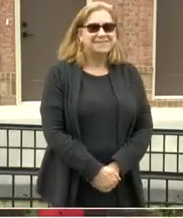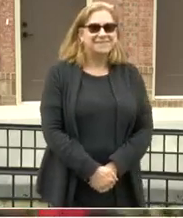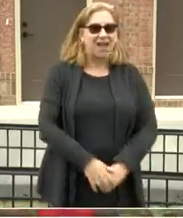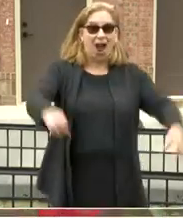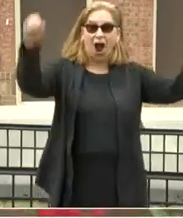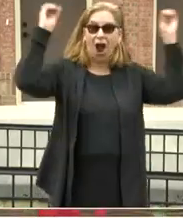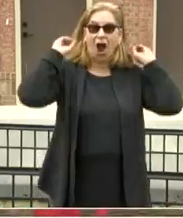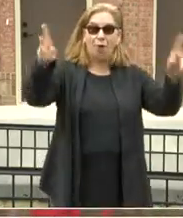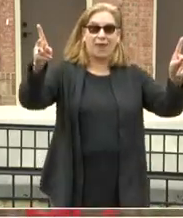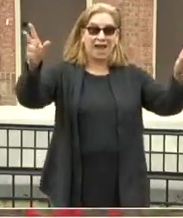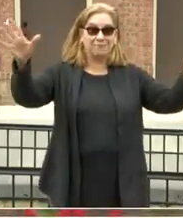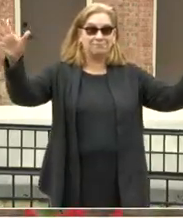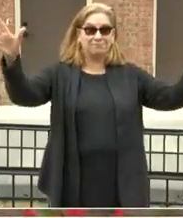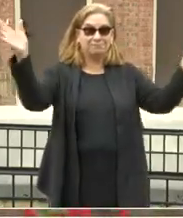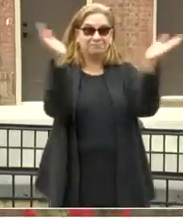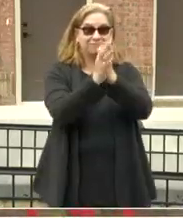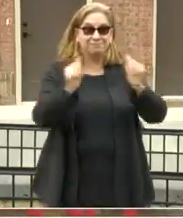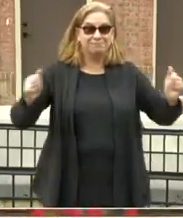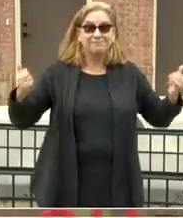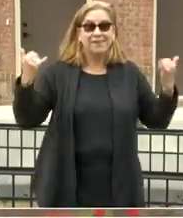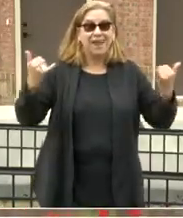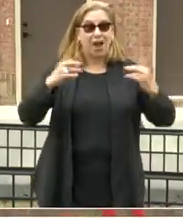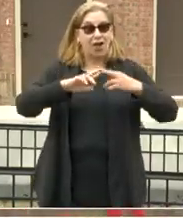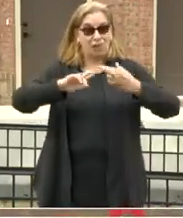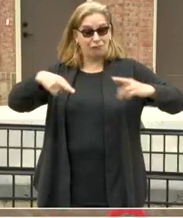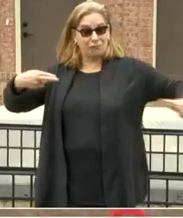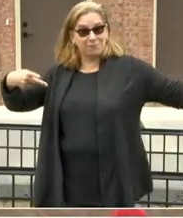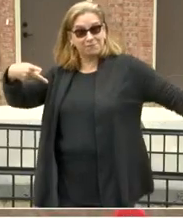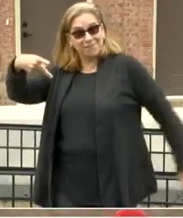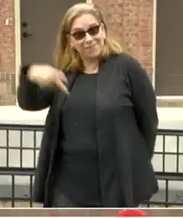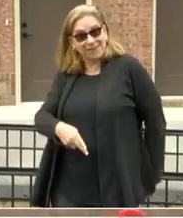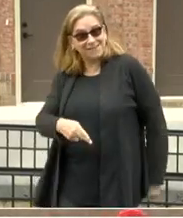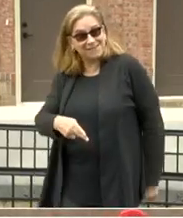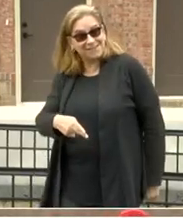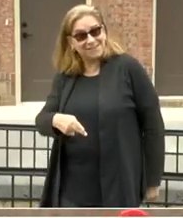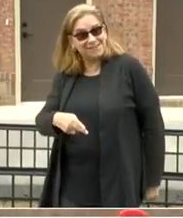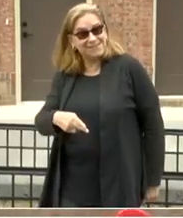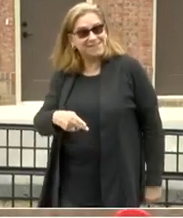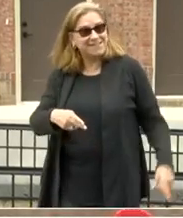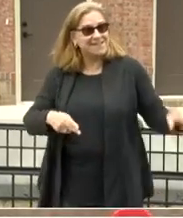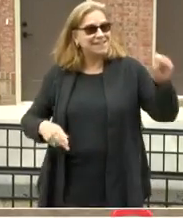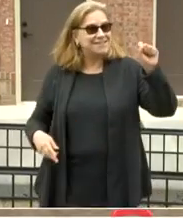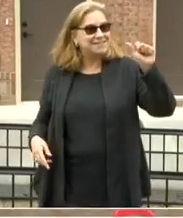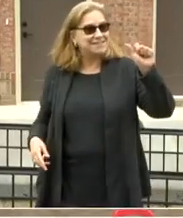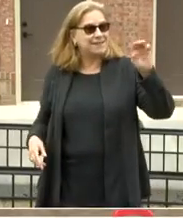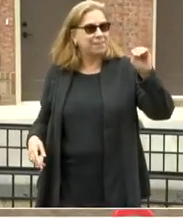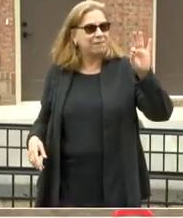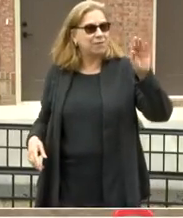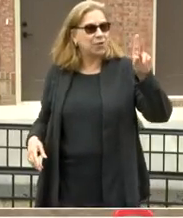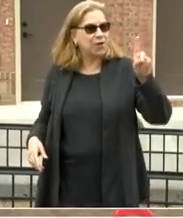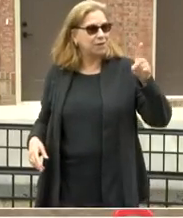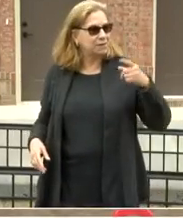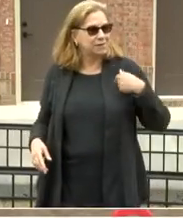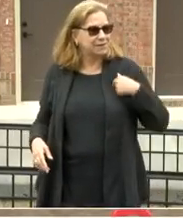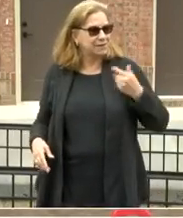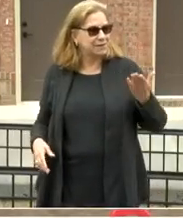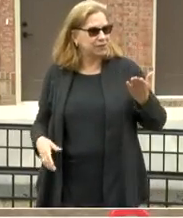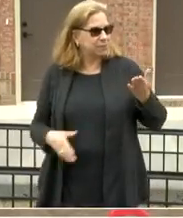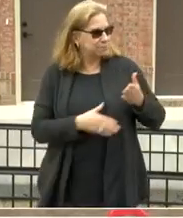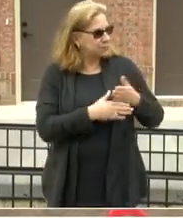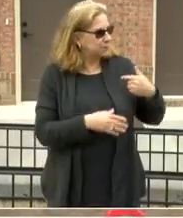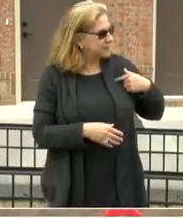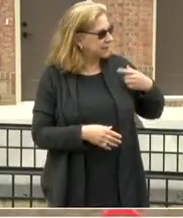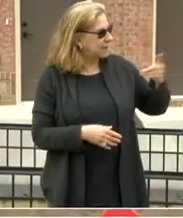Okay, before we cut the ribbon, it's actually Sam Ford that's standing between us and food. I'll take a